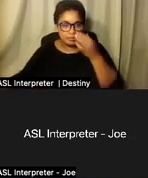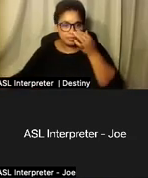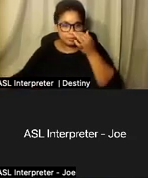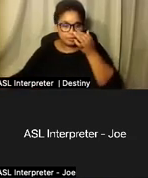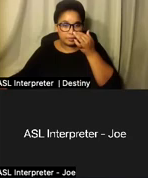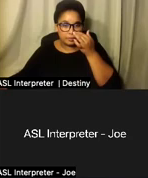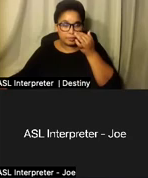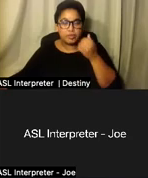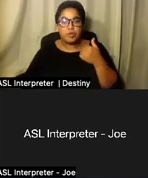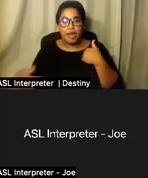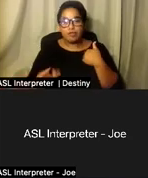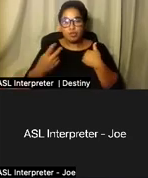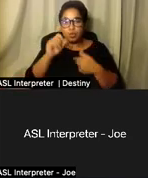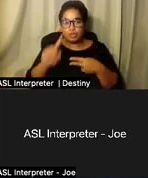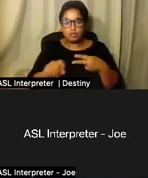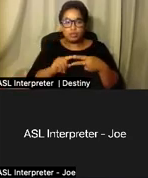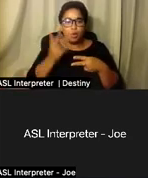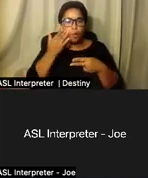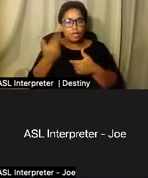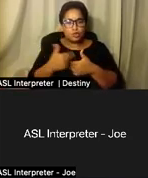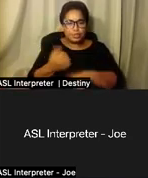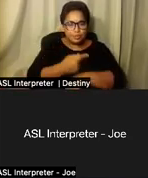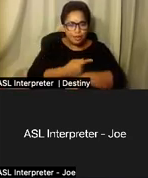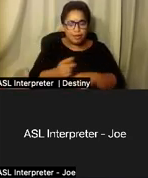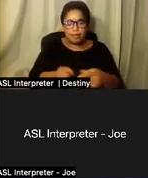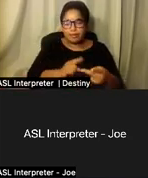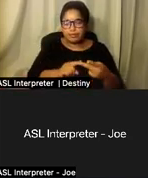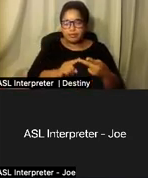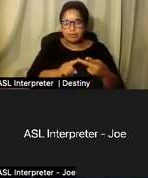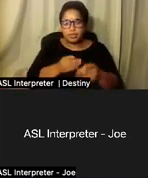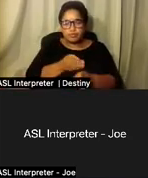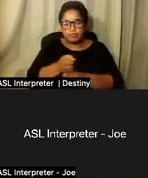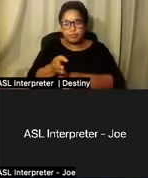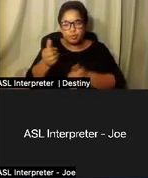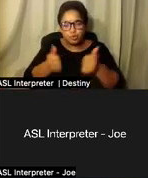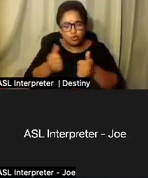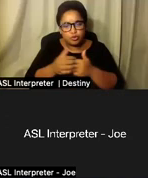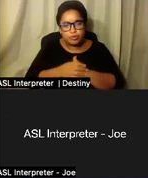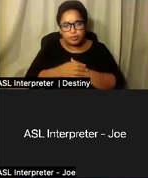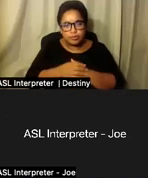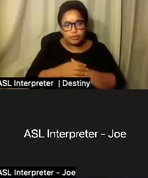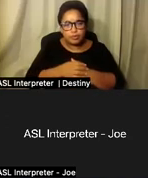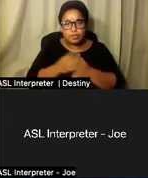There's two questions. Why have you joined us today? And what sector are you with? So